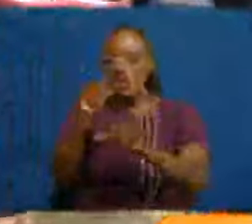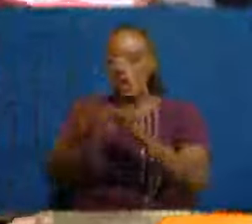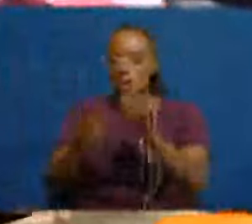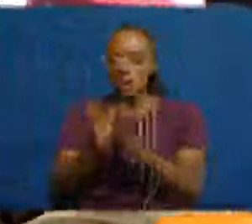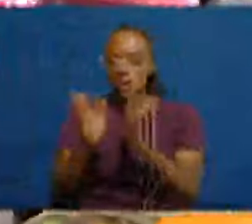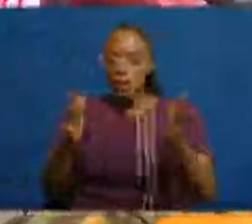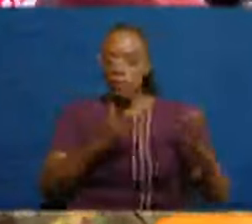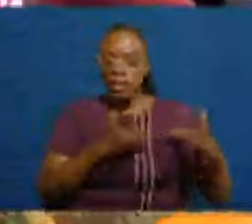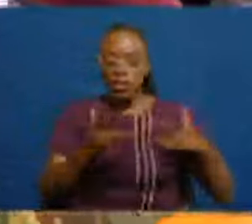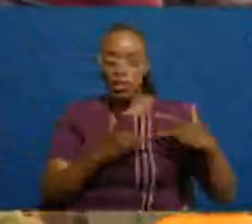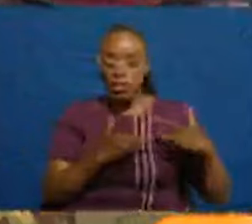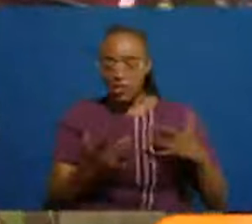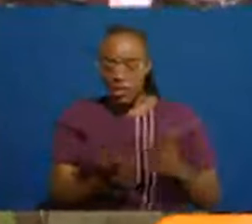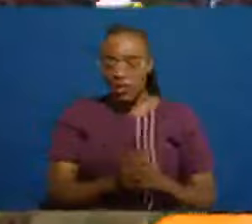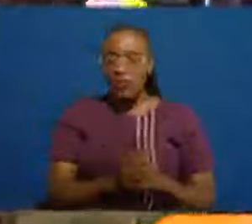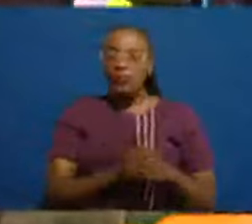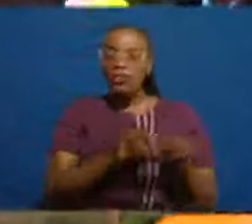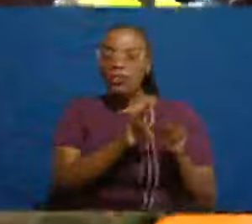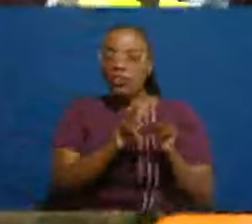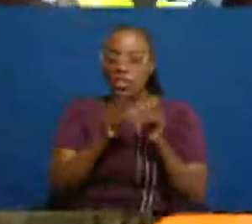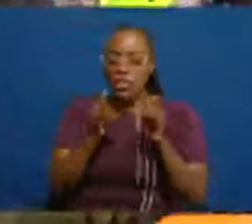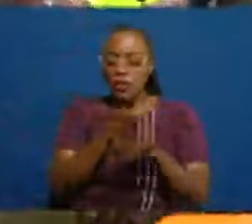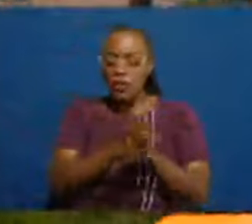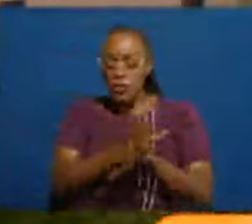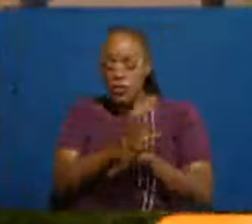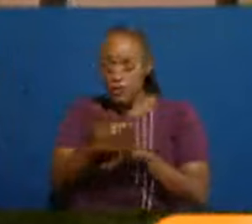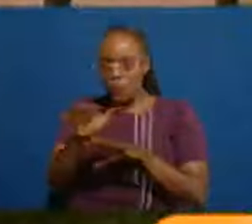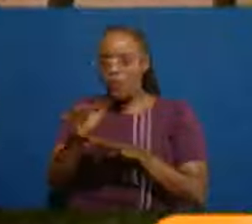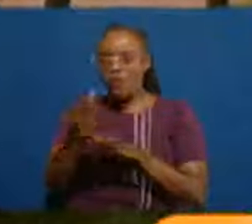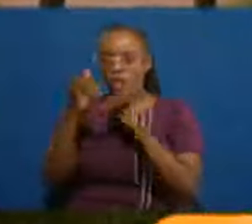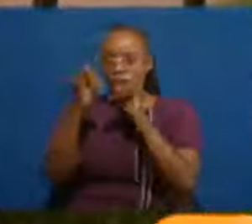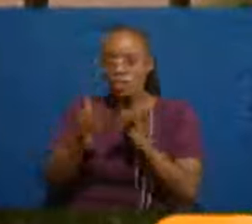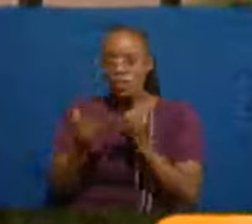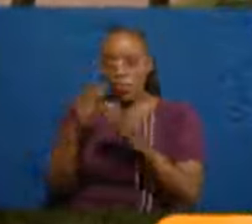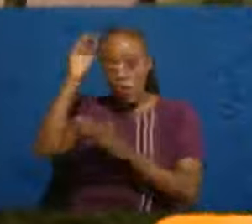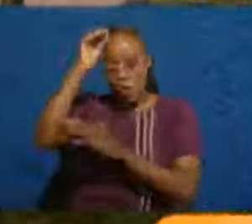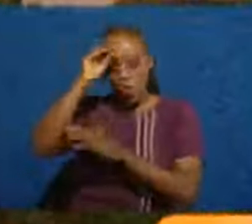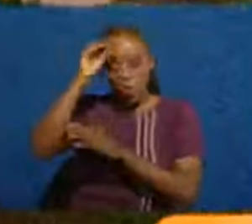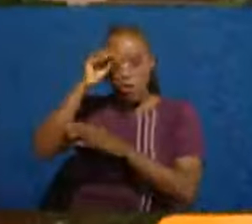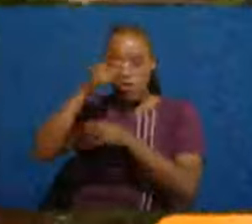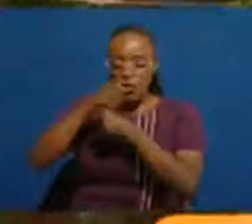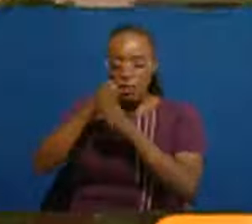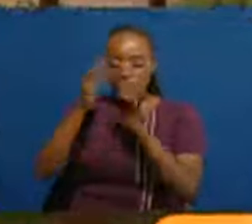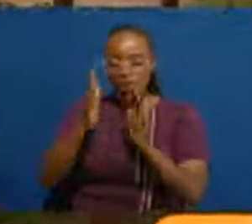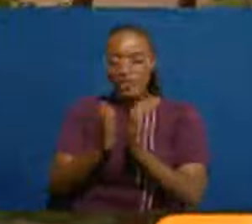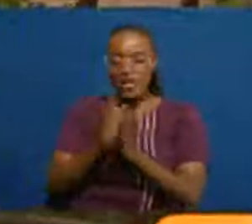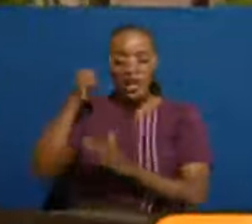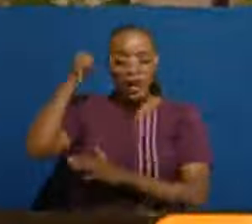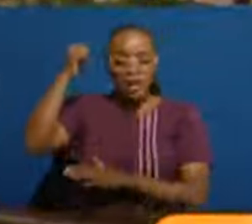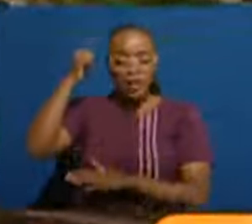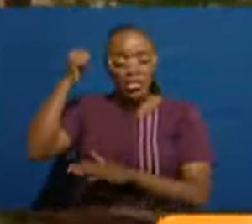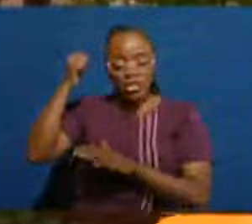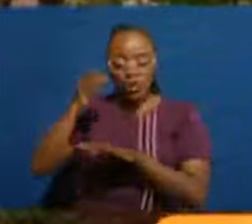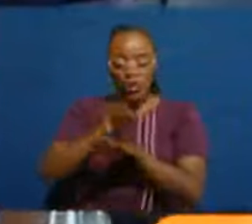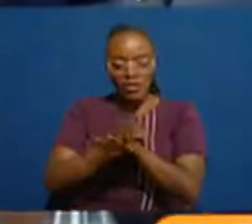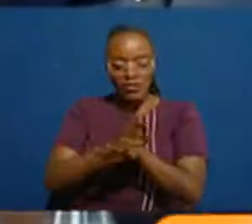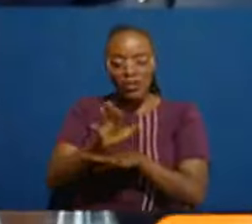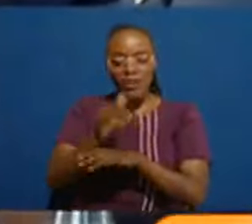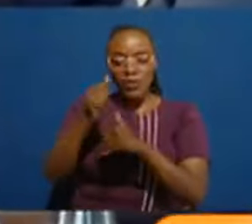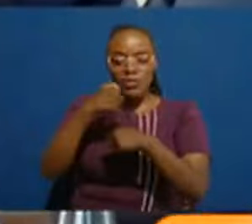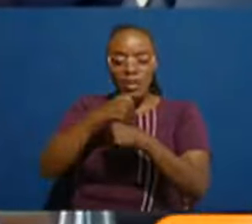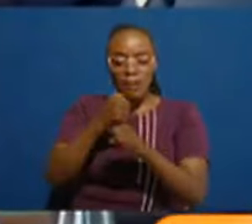public concern. And it has catapulted a whole new crop of opinion shapers and political influencers,